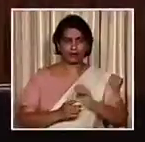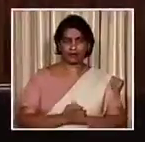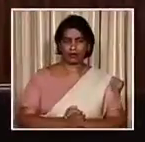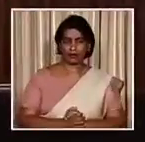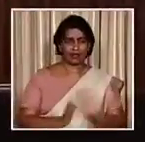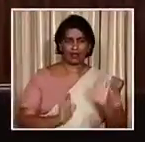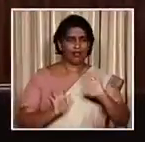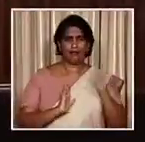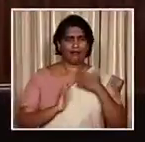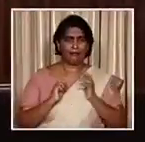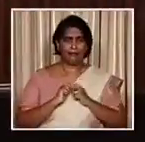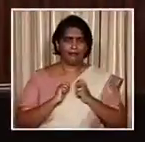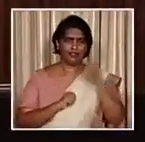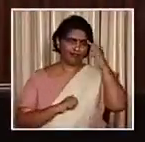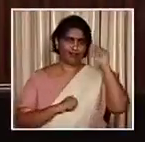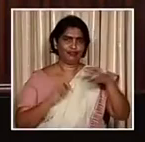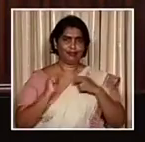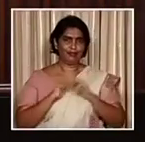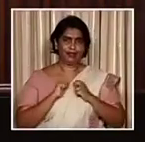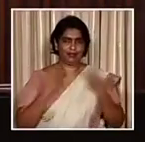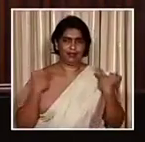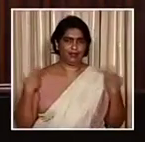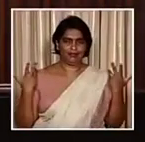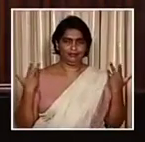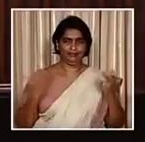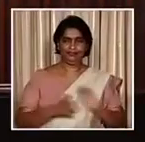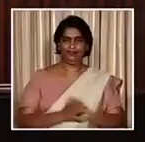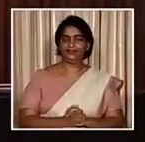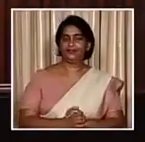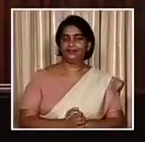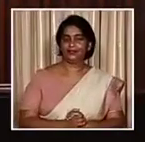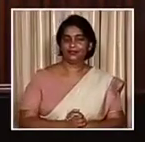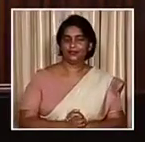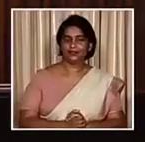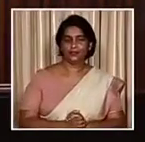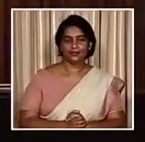I know who you are. So don't worry about that. Banna kittama kadigala wage dagalla.